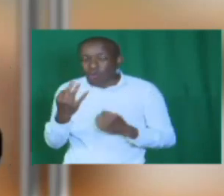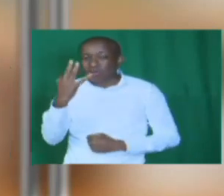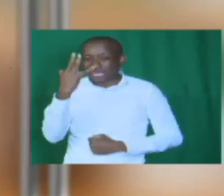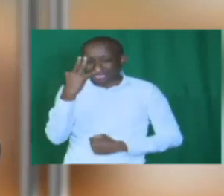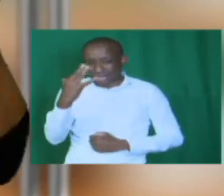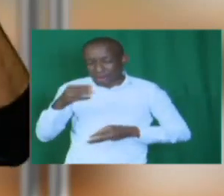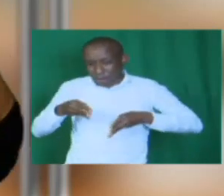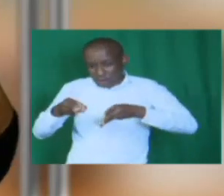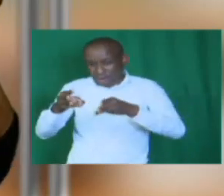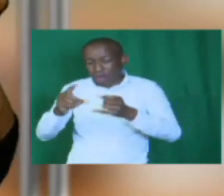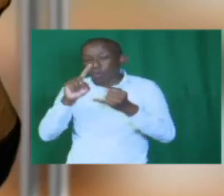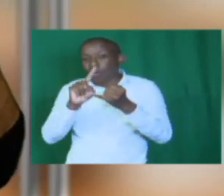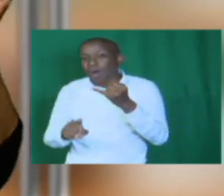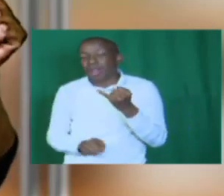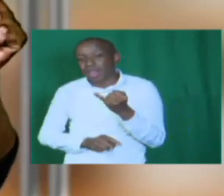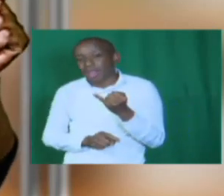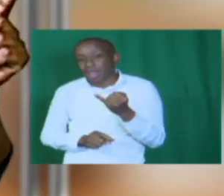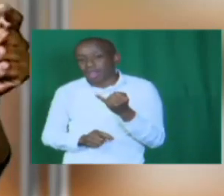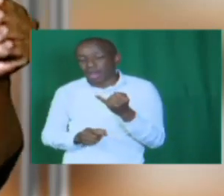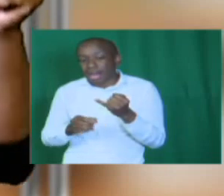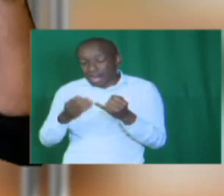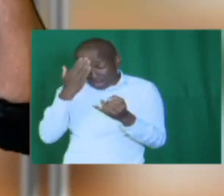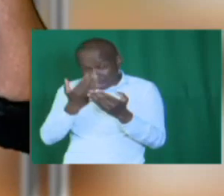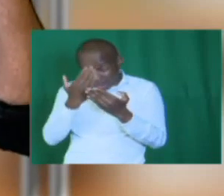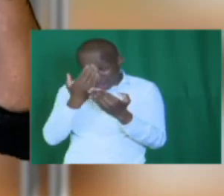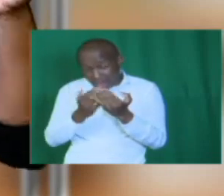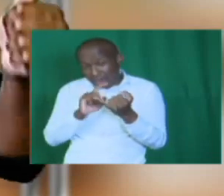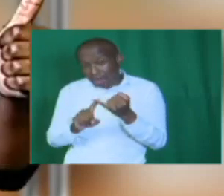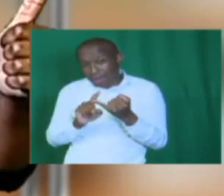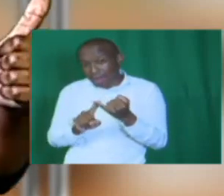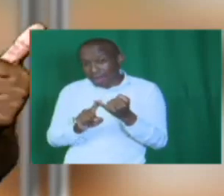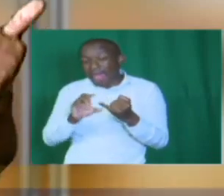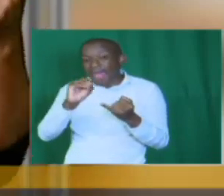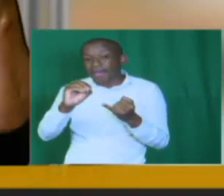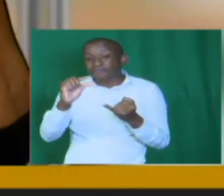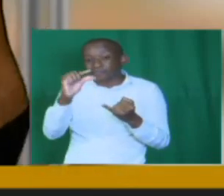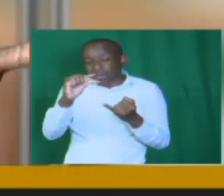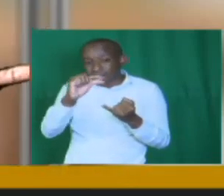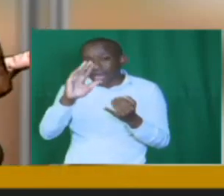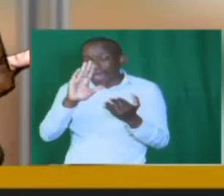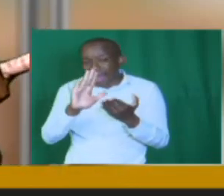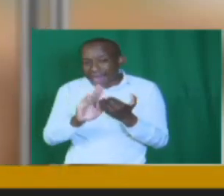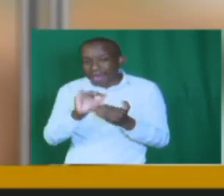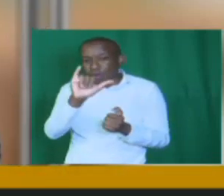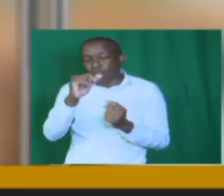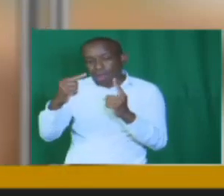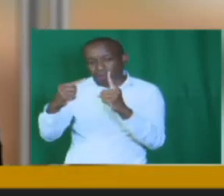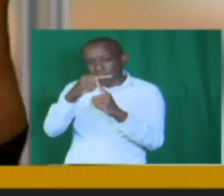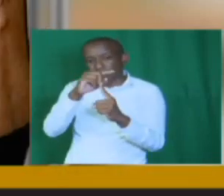conditions. Condition 1, the learner has the gradient and a